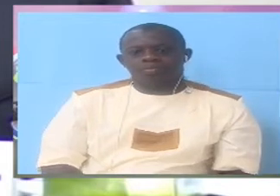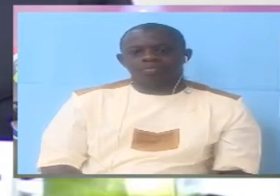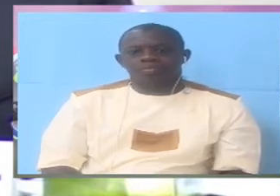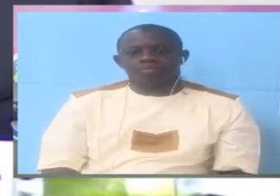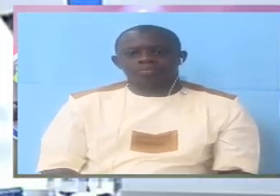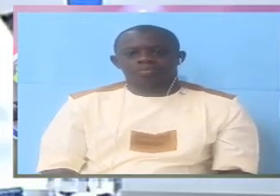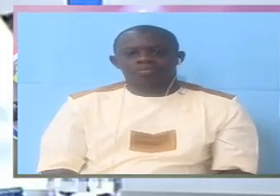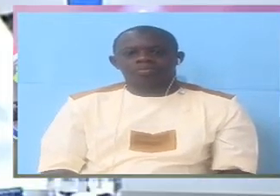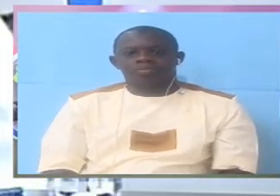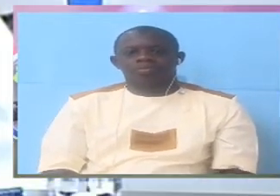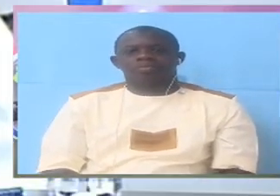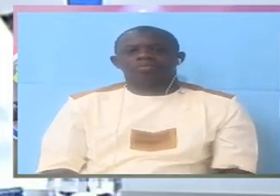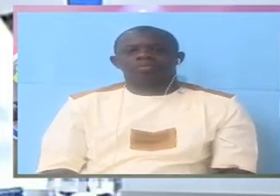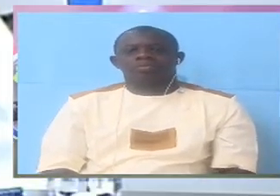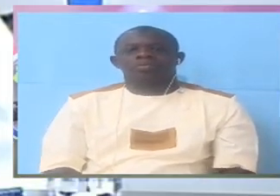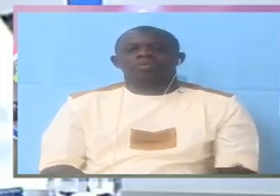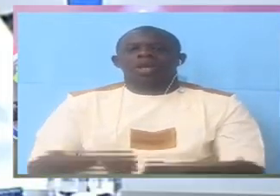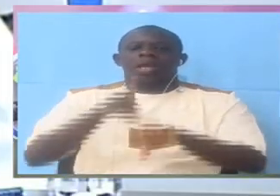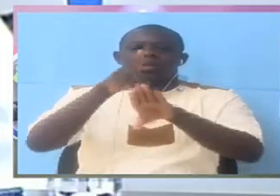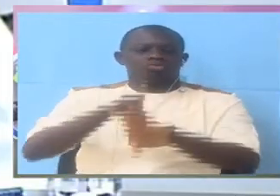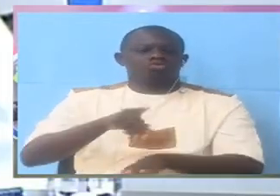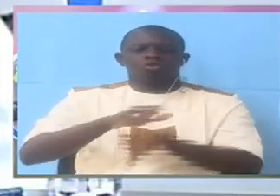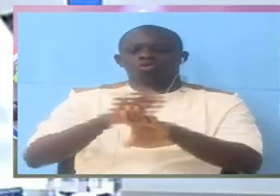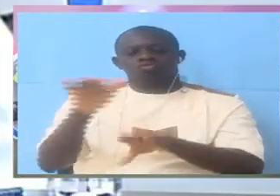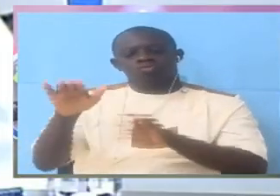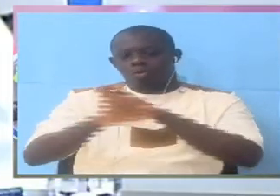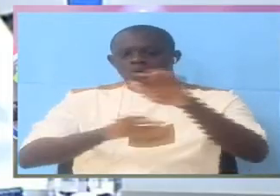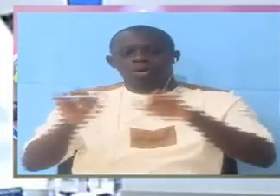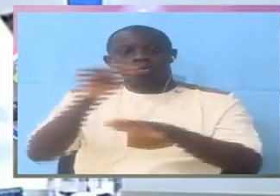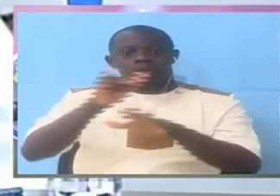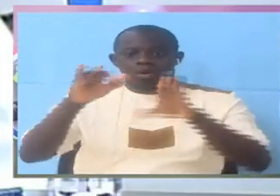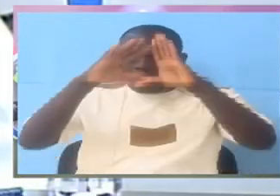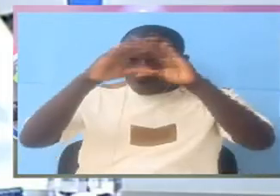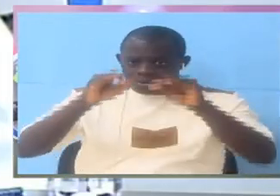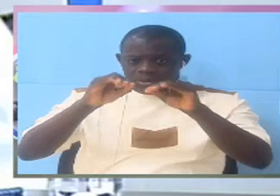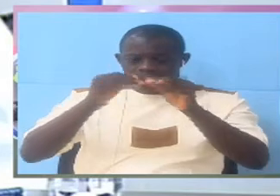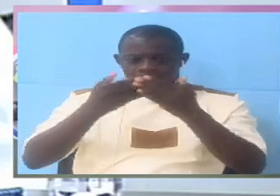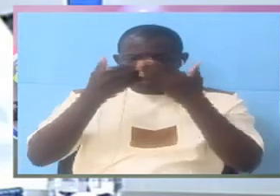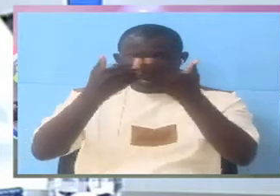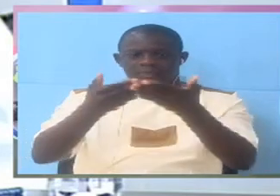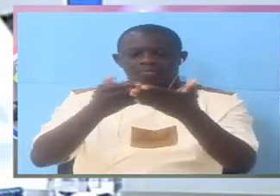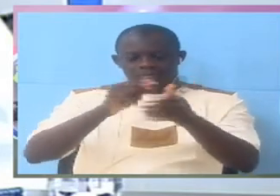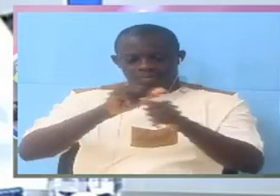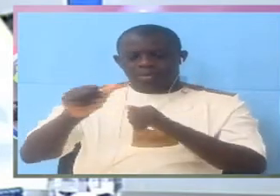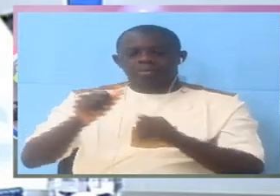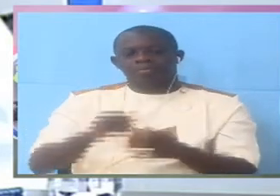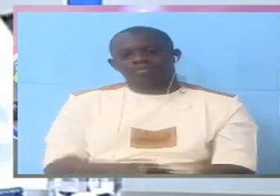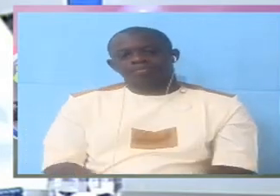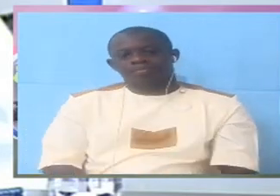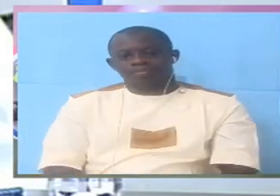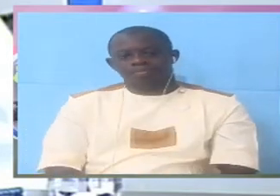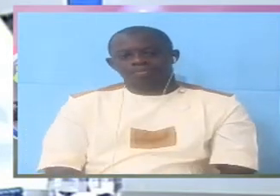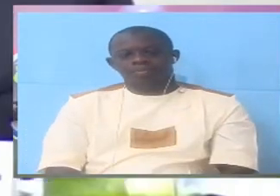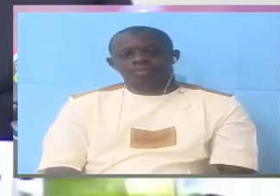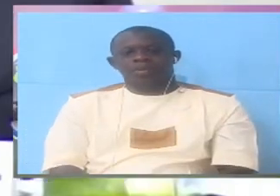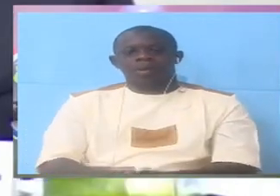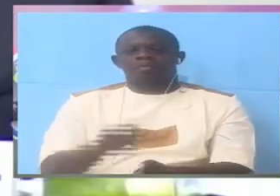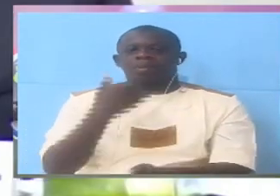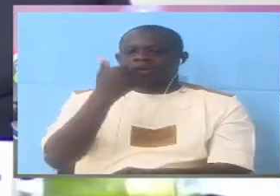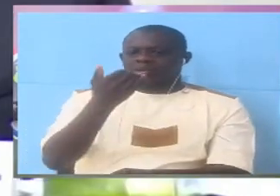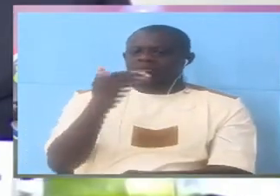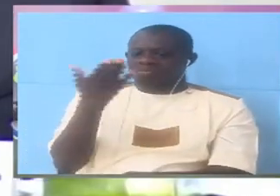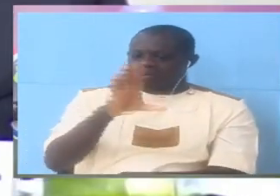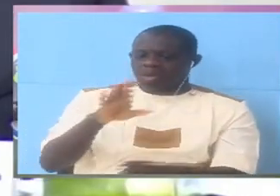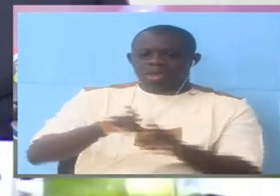on under which department it falls. Tutala obe fanna jumala ko doku fanna min koto. Are the